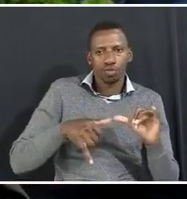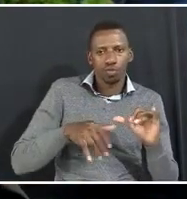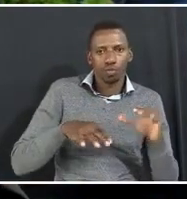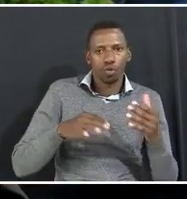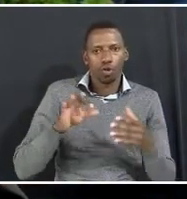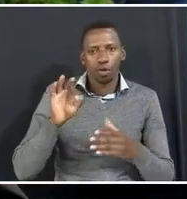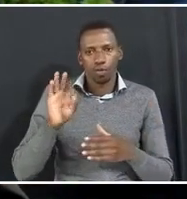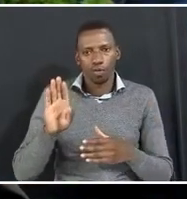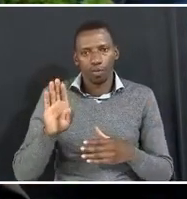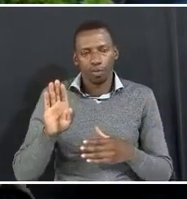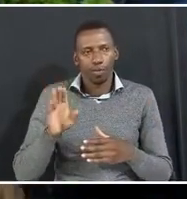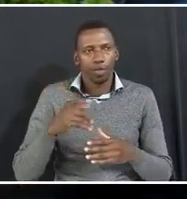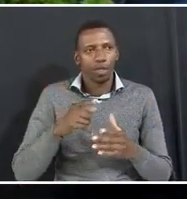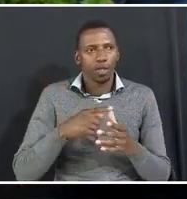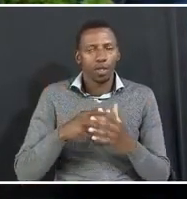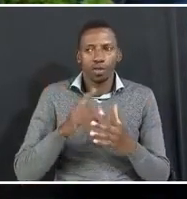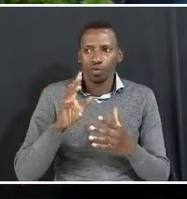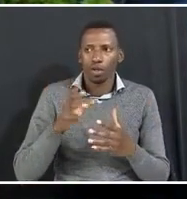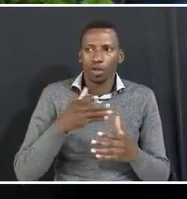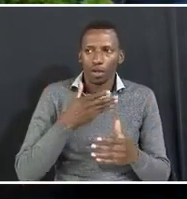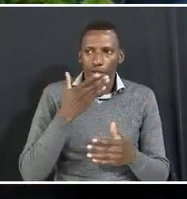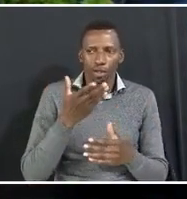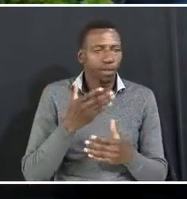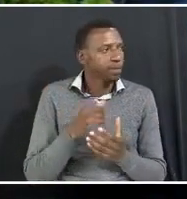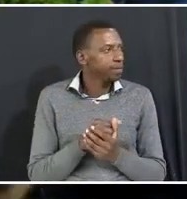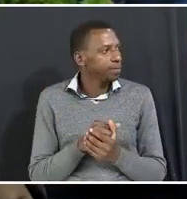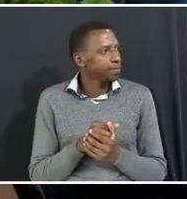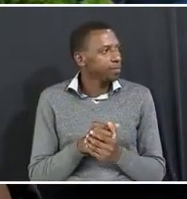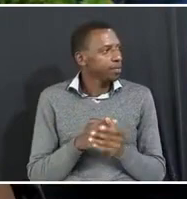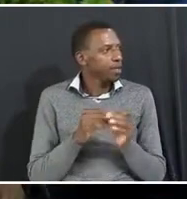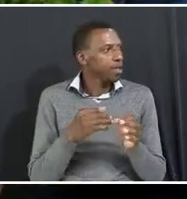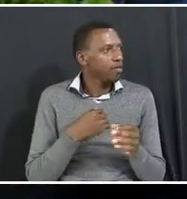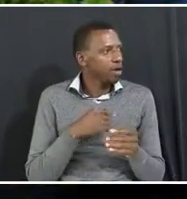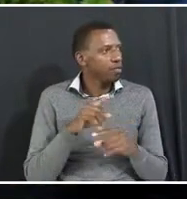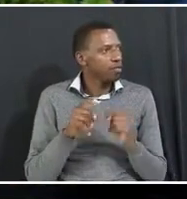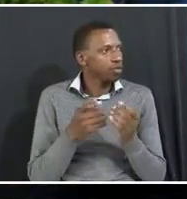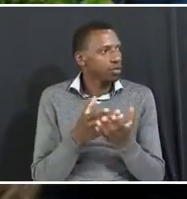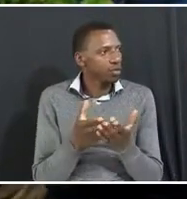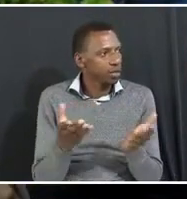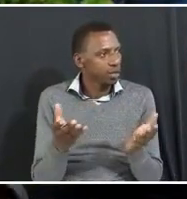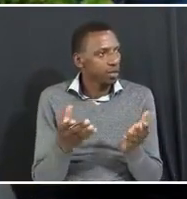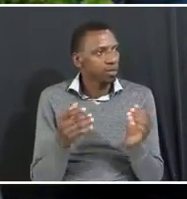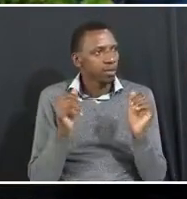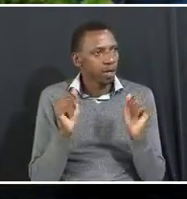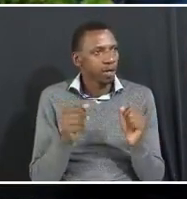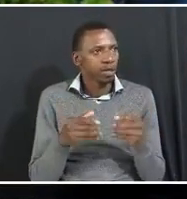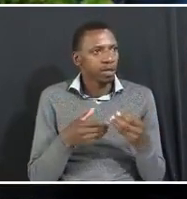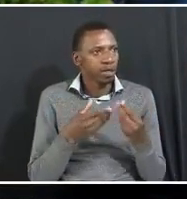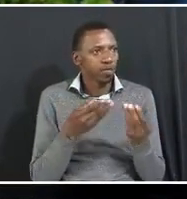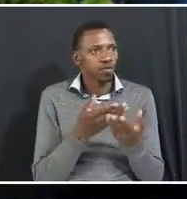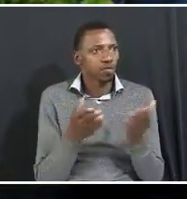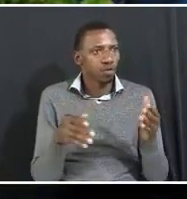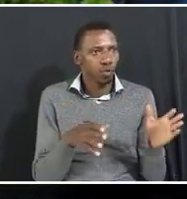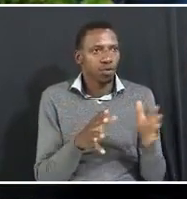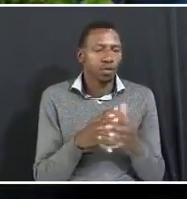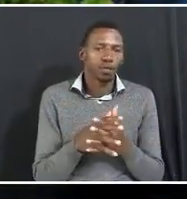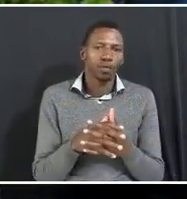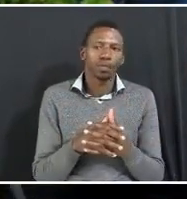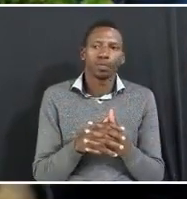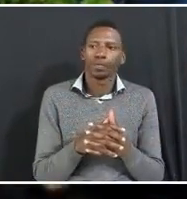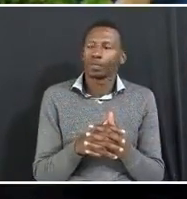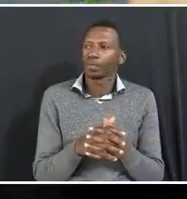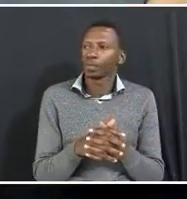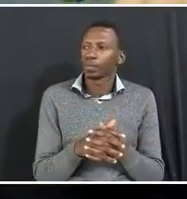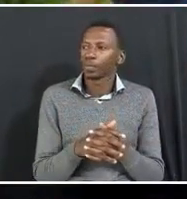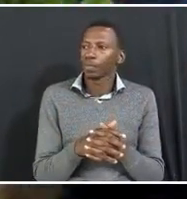Facebook, and we'll be able to take it up. If you have your question in the audience, we'll be able to give you an opportunity.